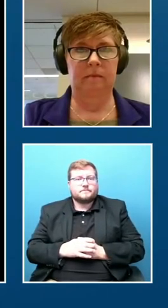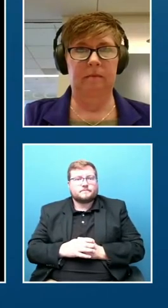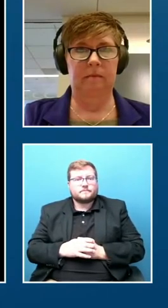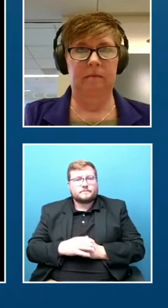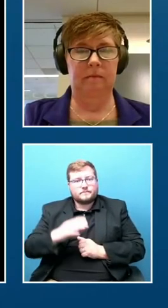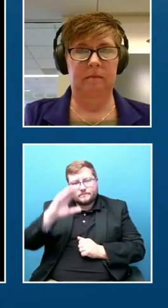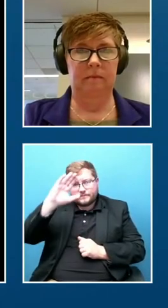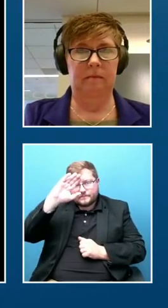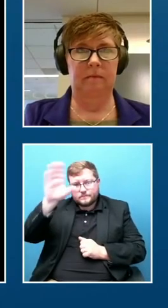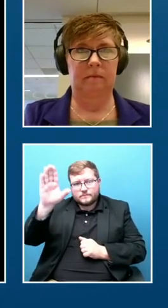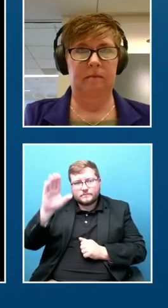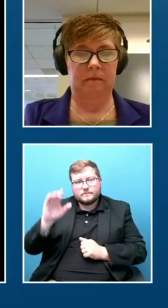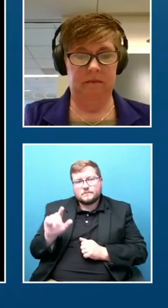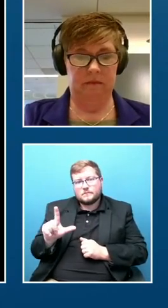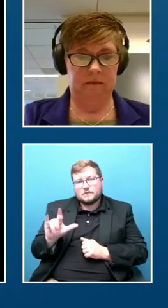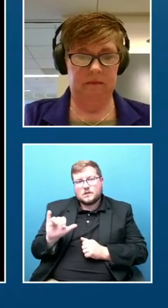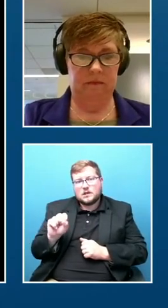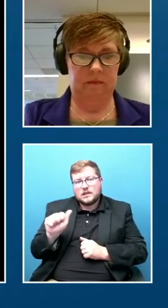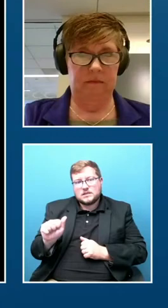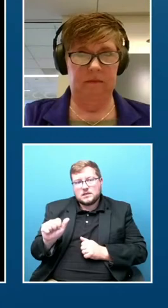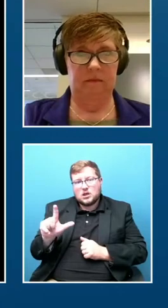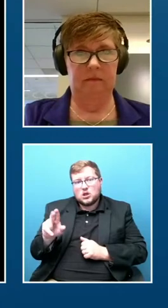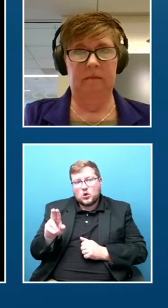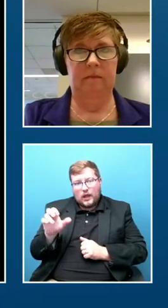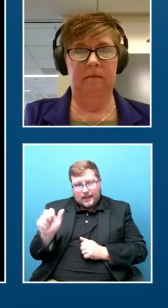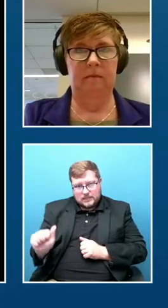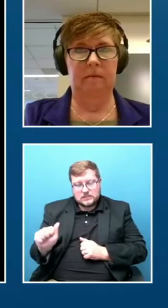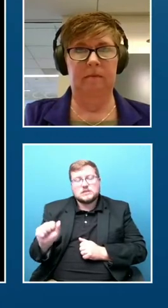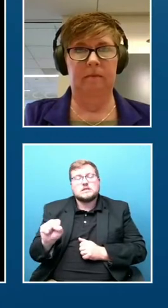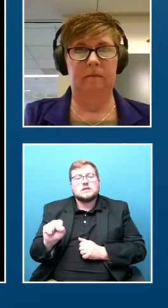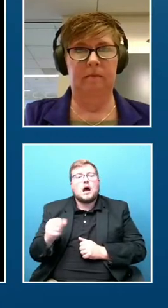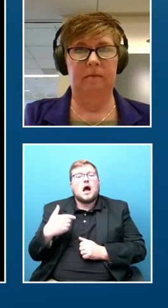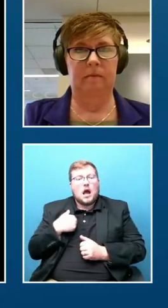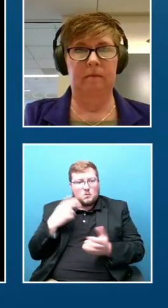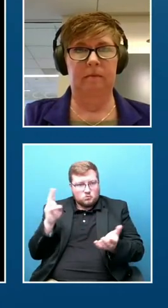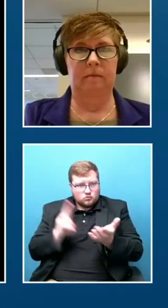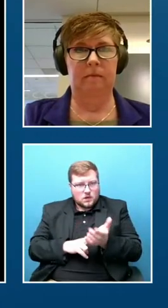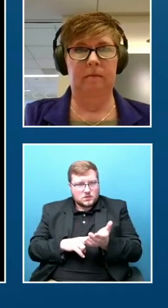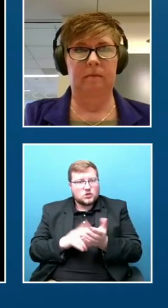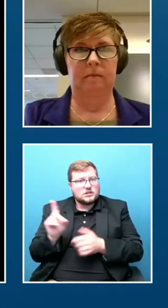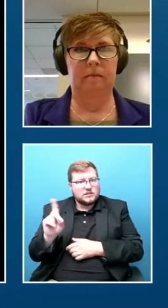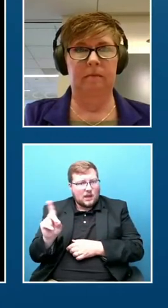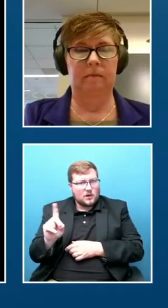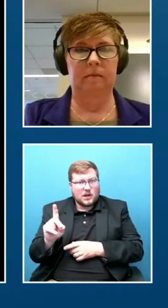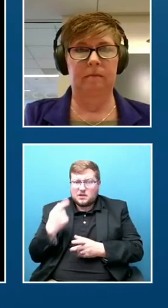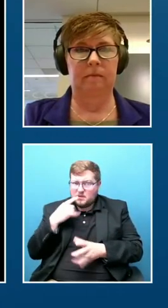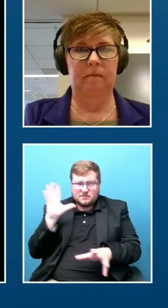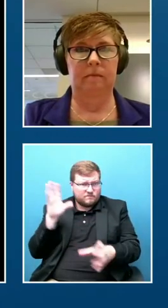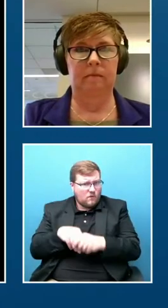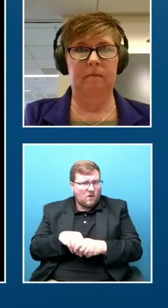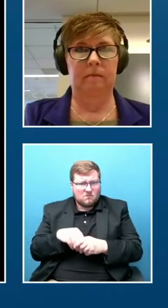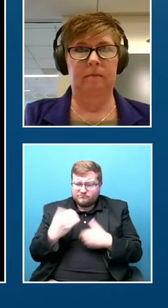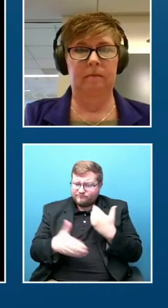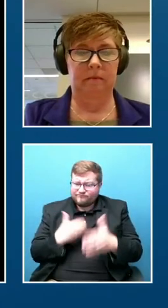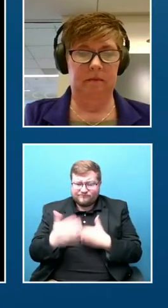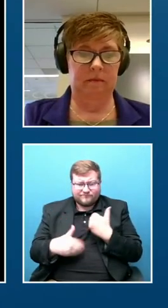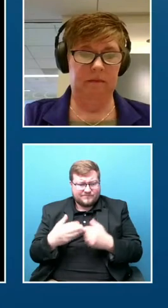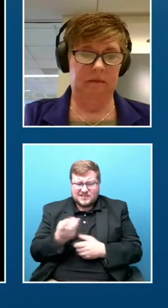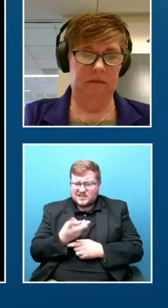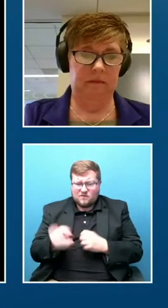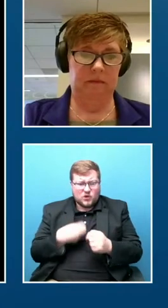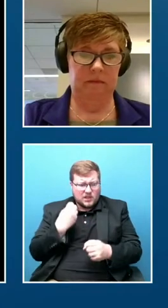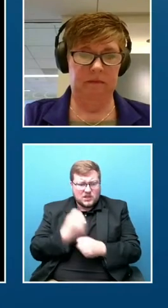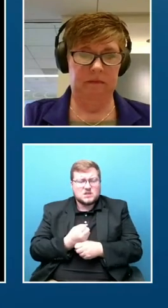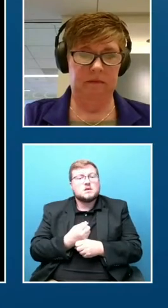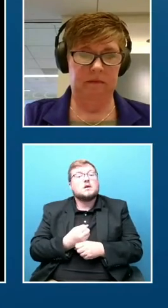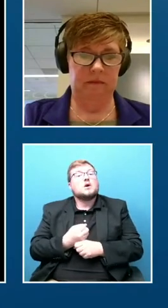My name is Lissa Lucas. I'm a registered Democrat in West Virginia. I've been active in Democratic politics for many years. For this